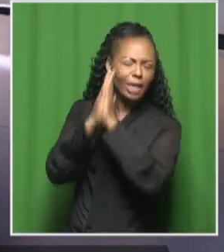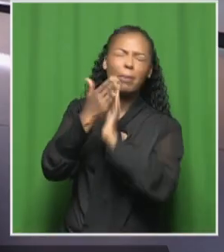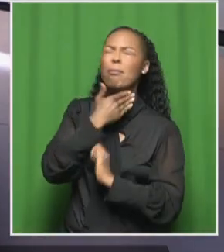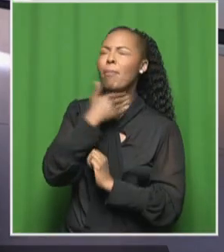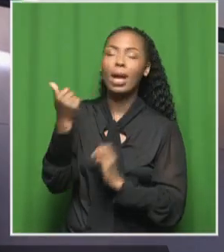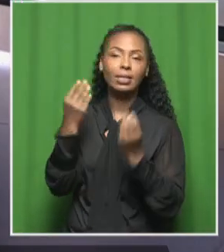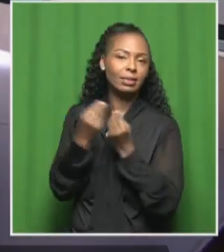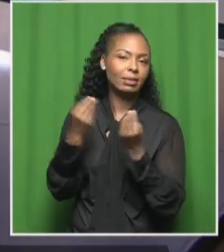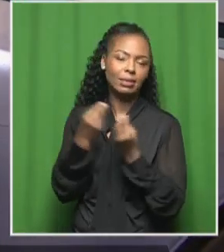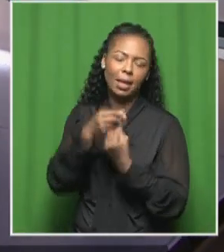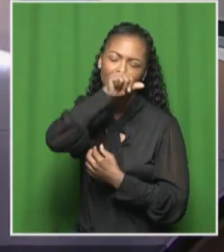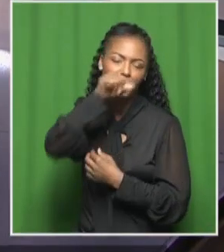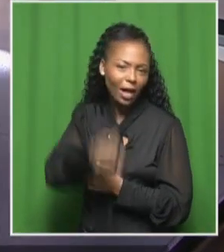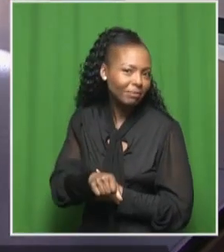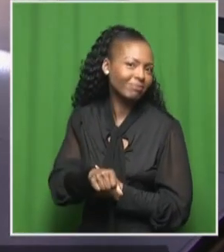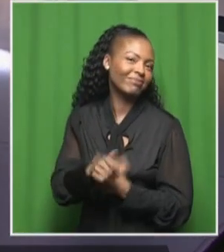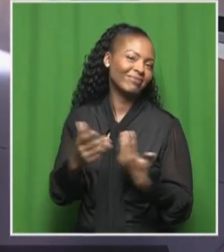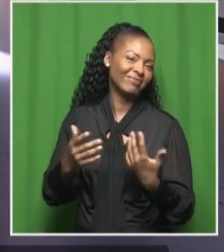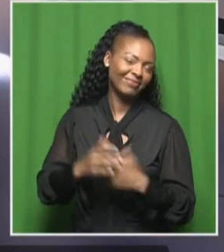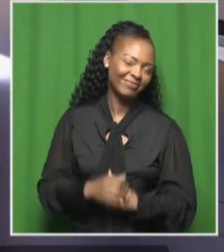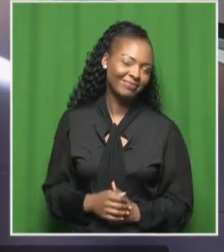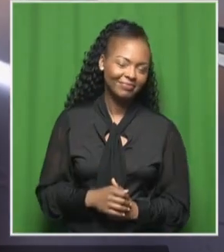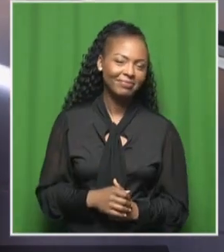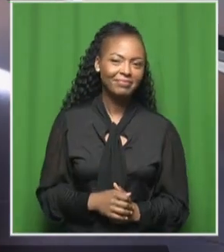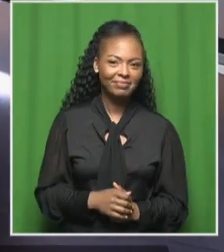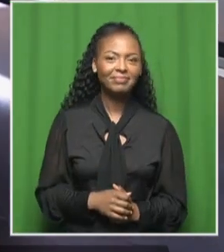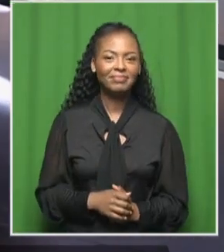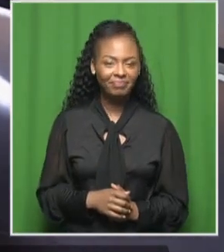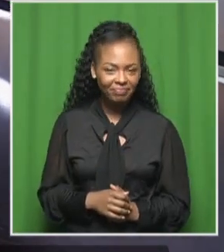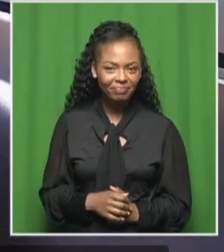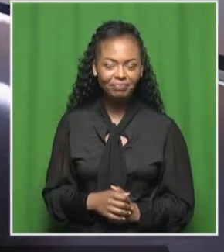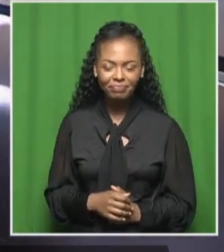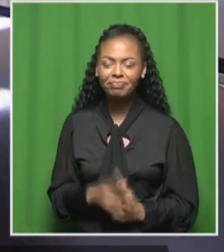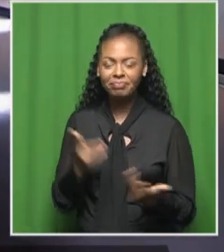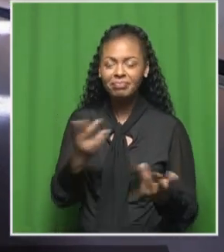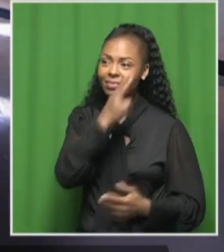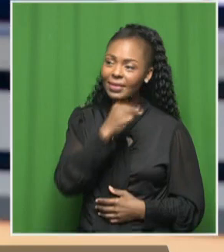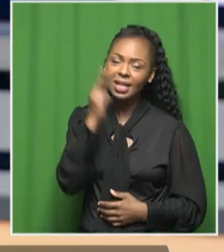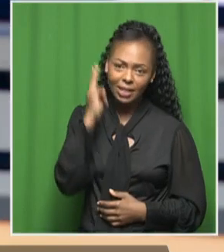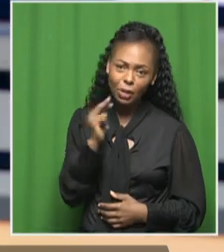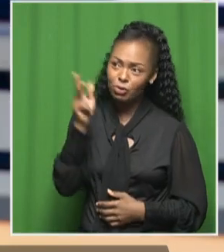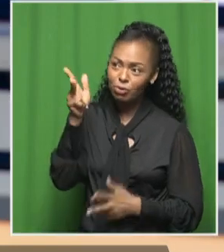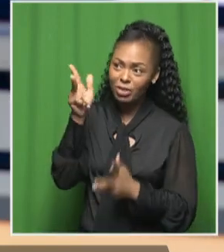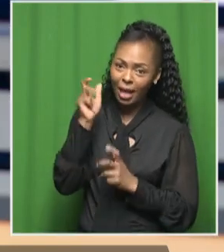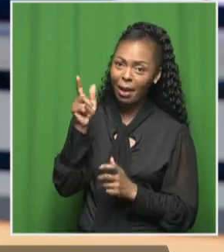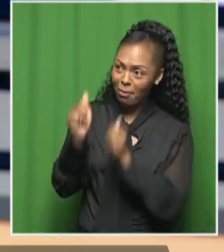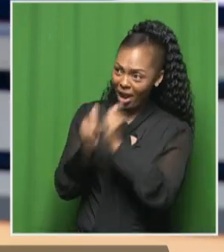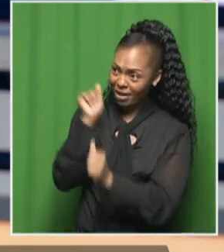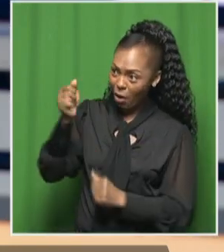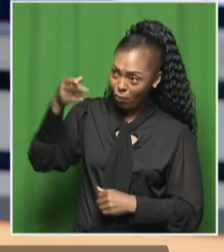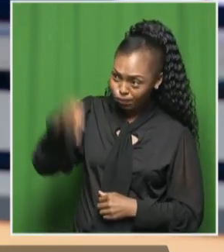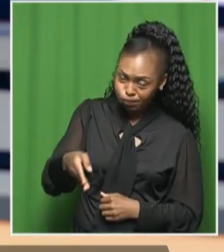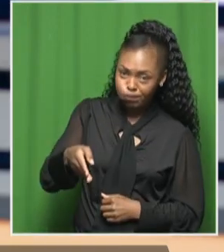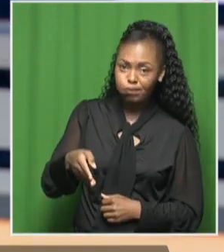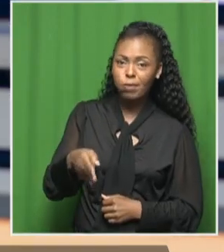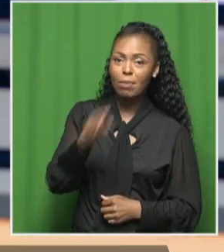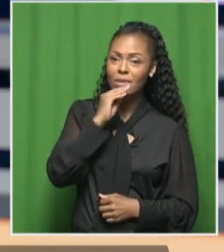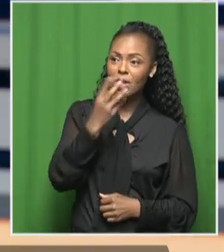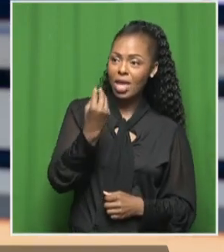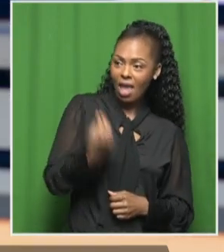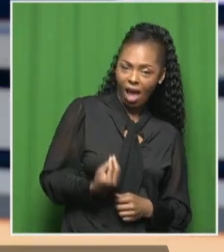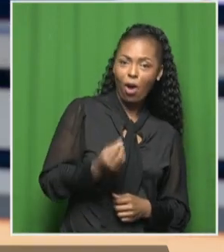could ever get, I think, as a vocalist. And, you know, so nice to hear that your brother's here. You're the youngest of 4 boys.